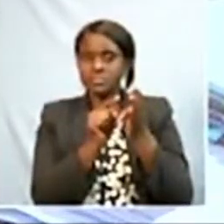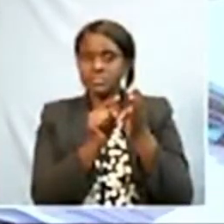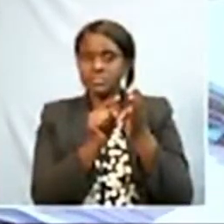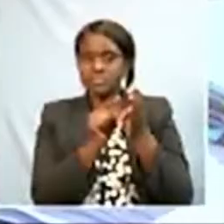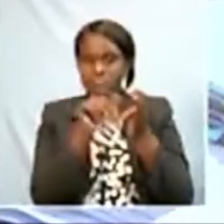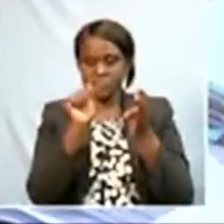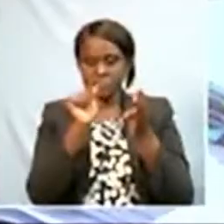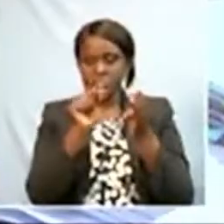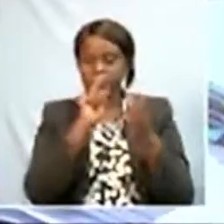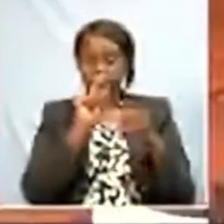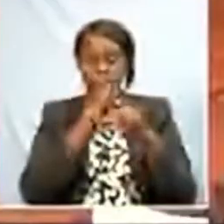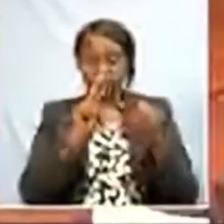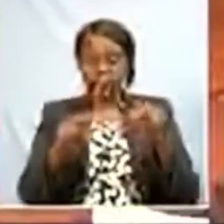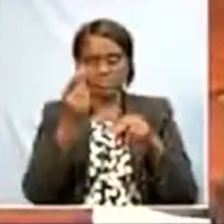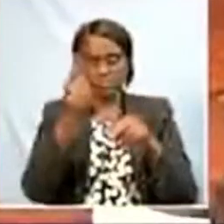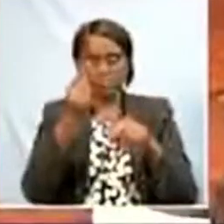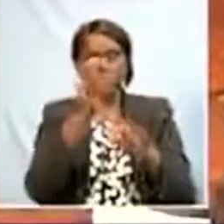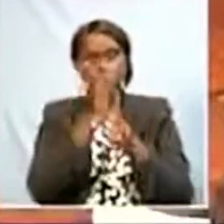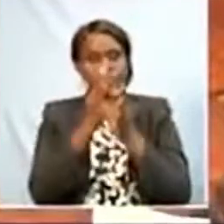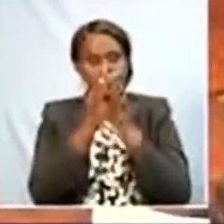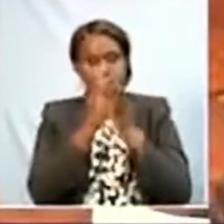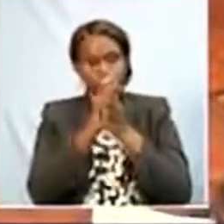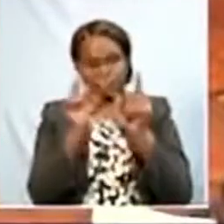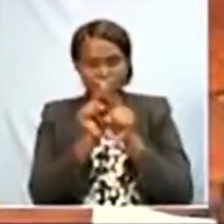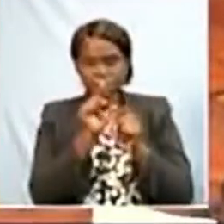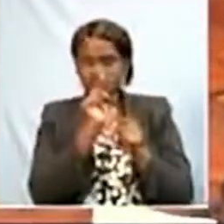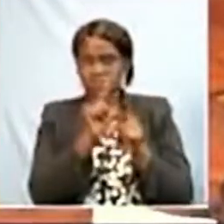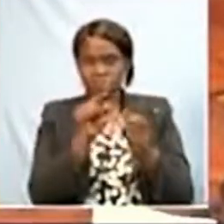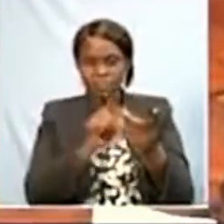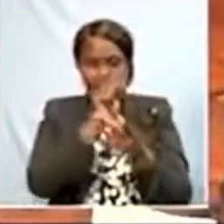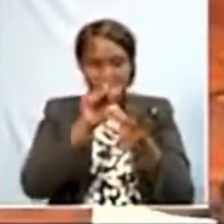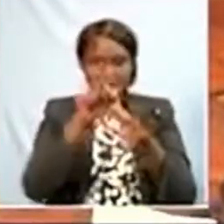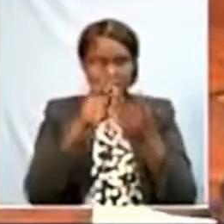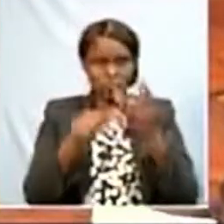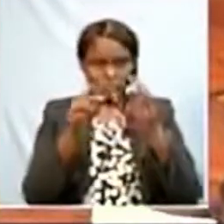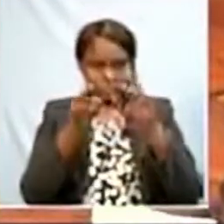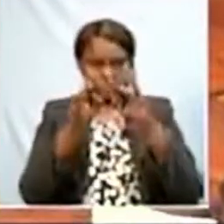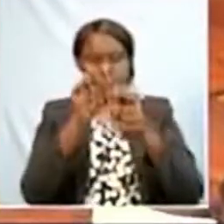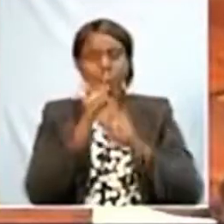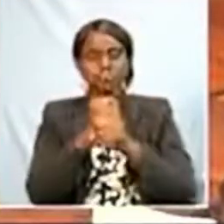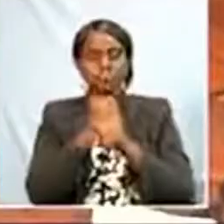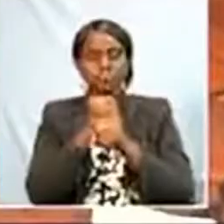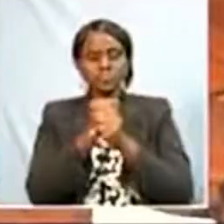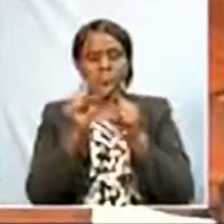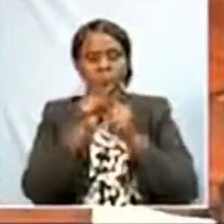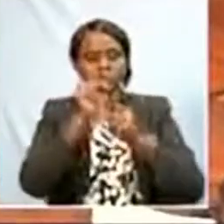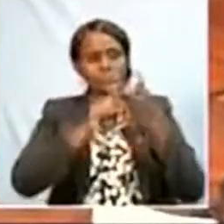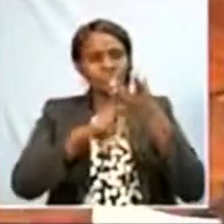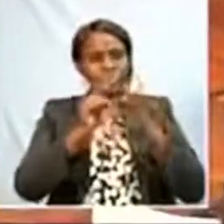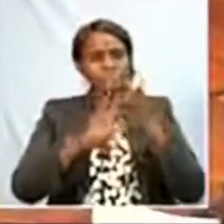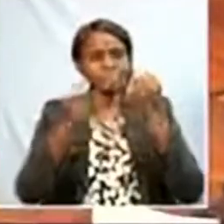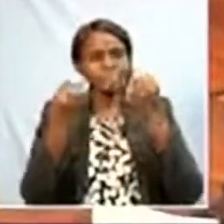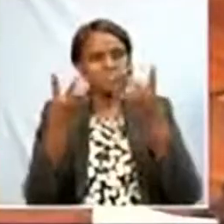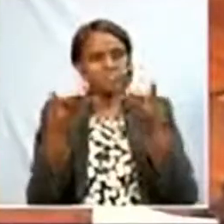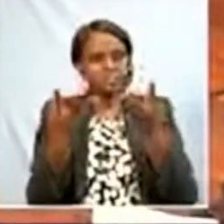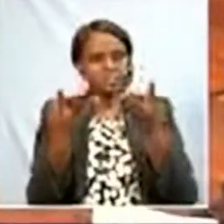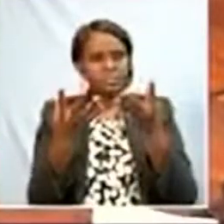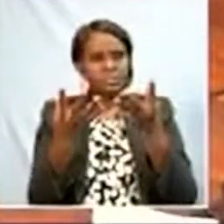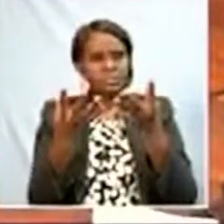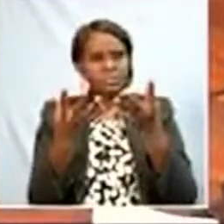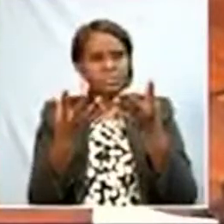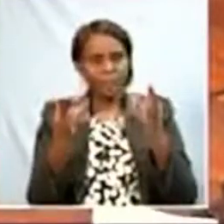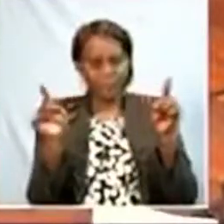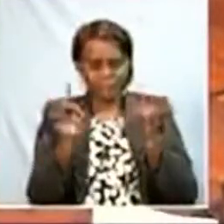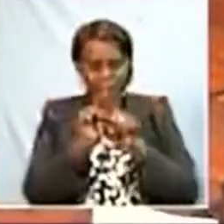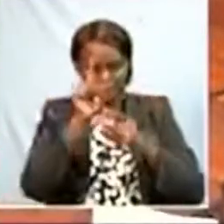Yes, What is your Chair, comment? it was one contract, and that is exactly the way it was. And the But price was it? was the